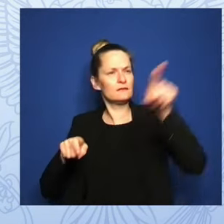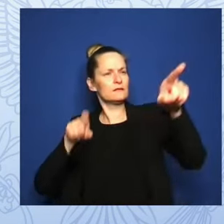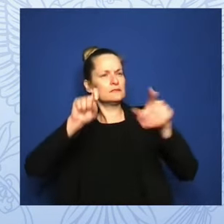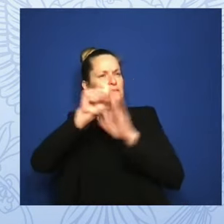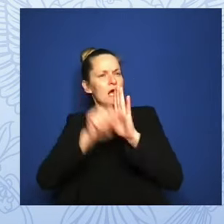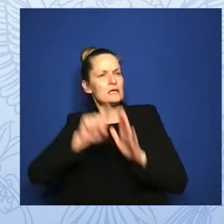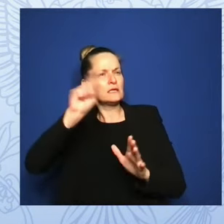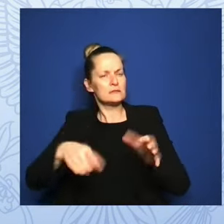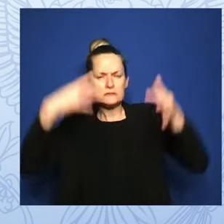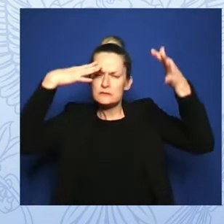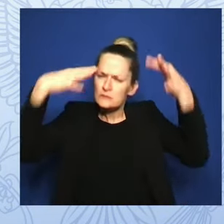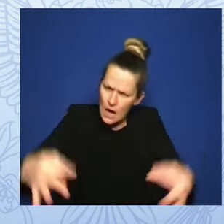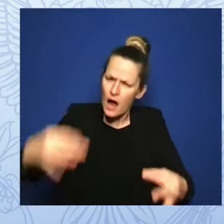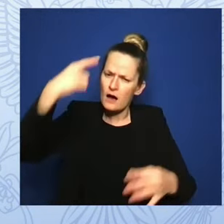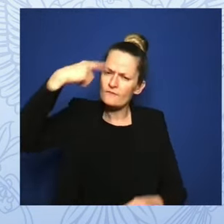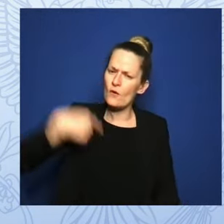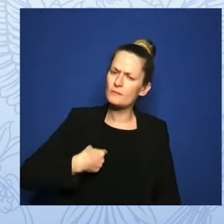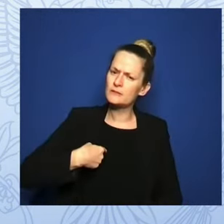Thank you.